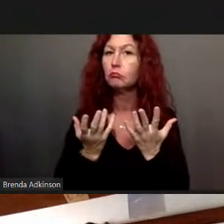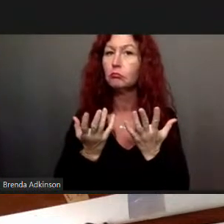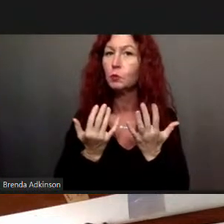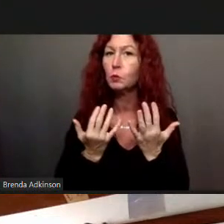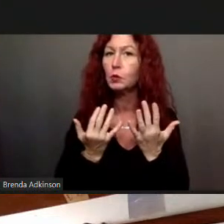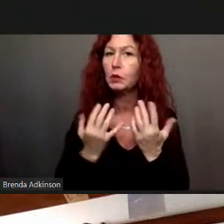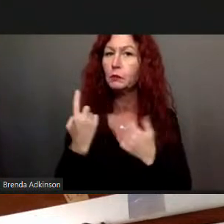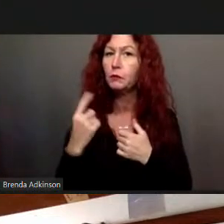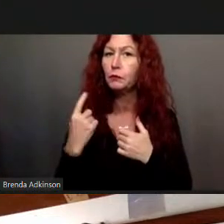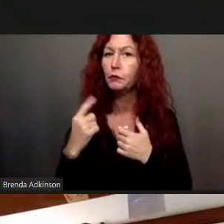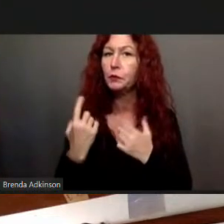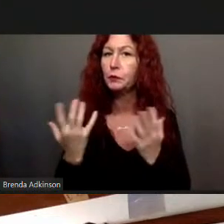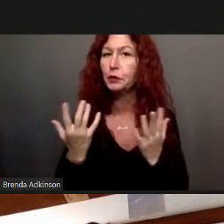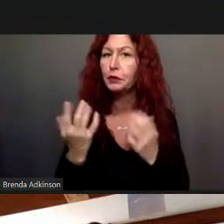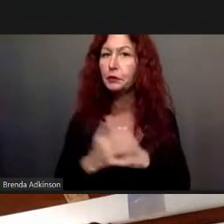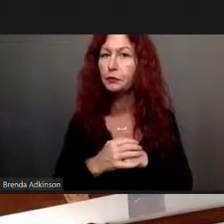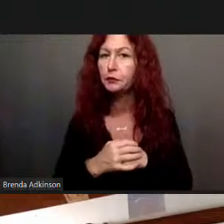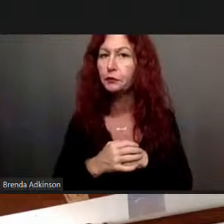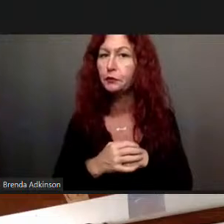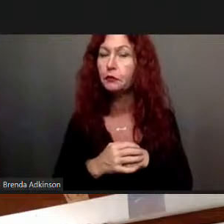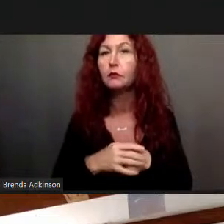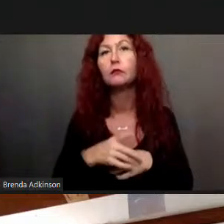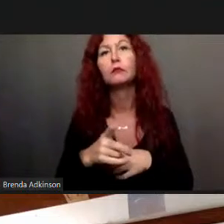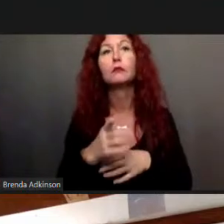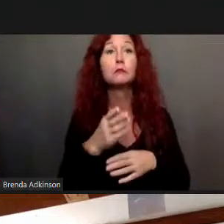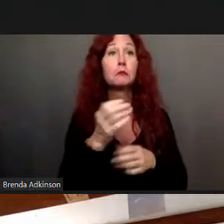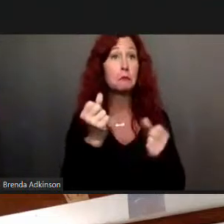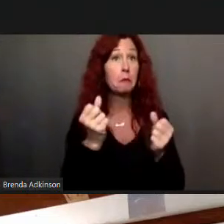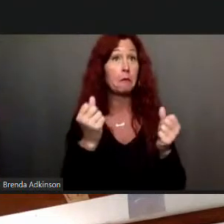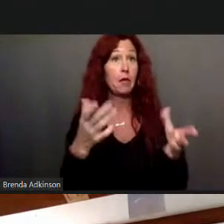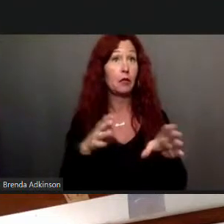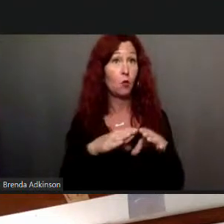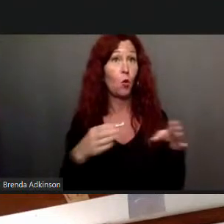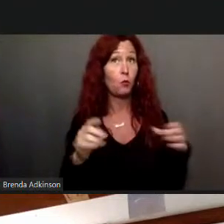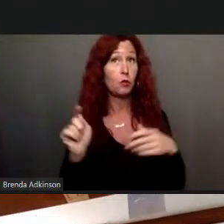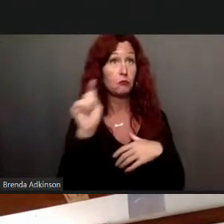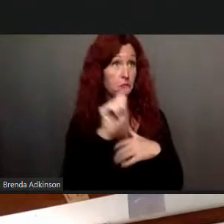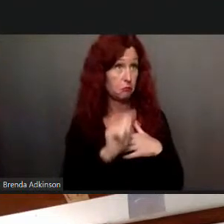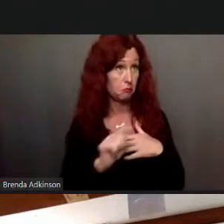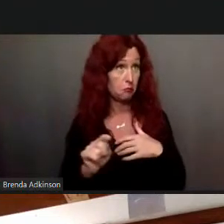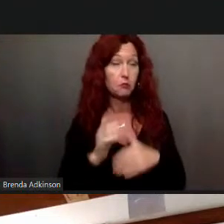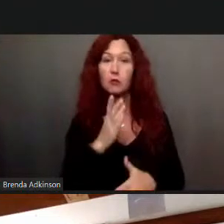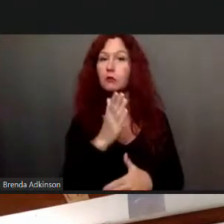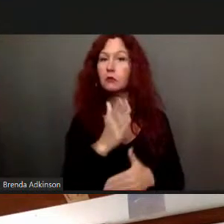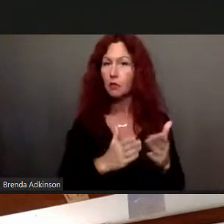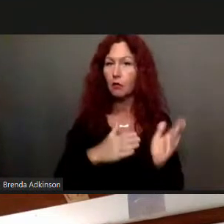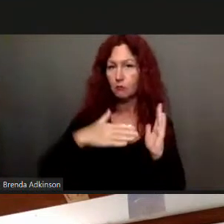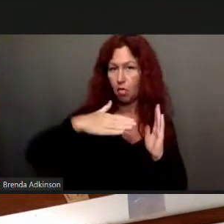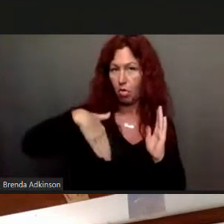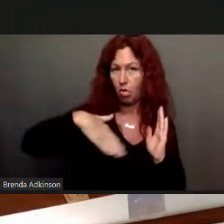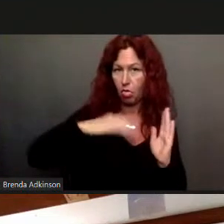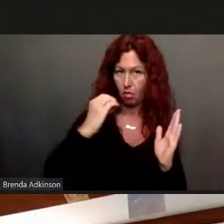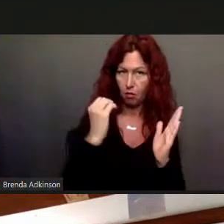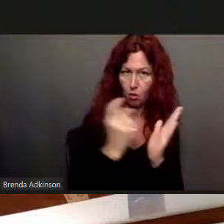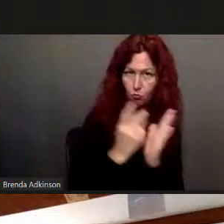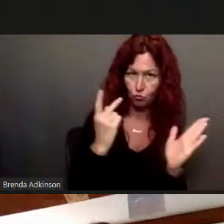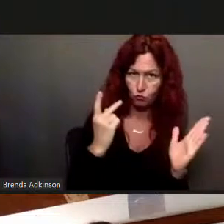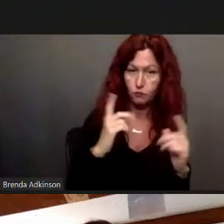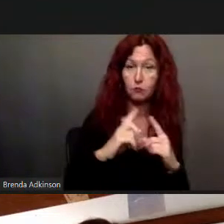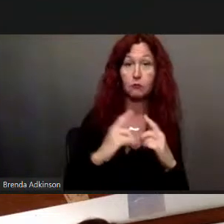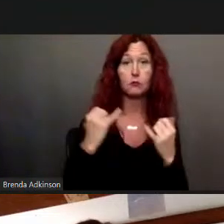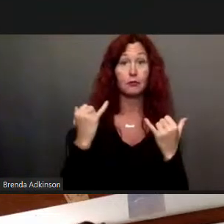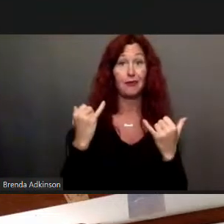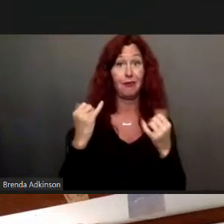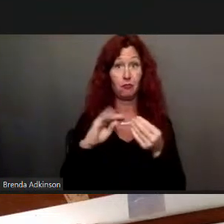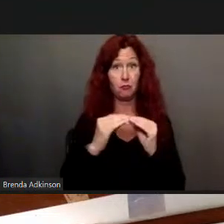certain things that are not allowed to open. I am not anticipating that we're going to move further into openings until we see a reduction, a significant